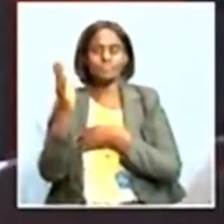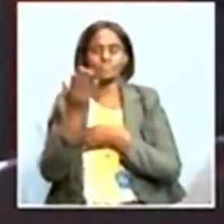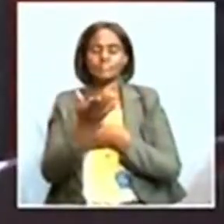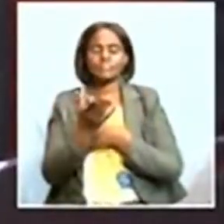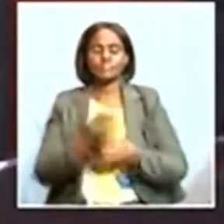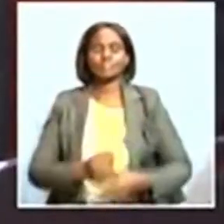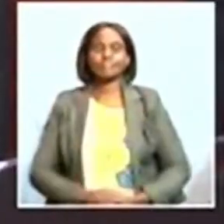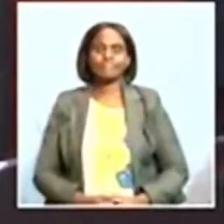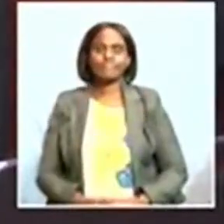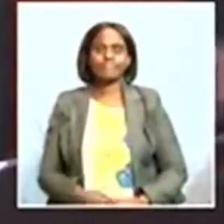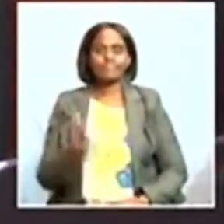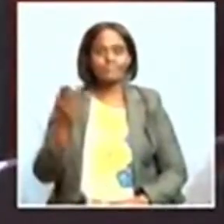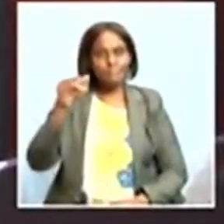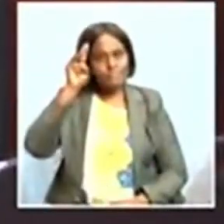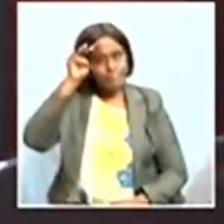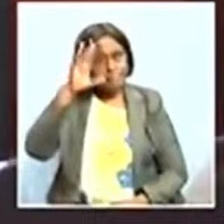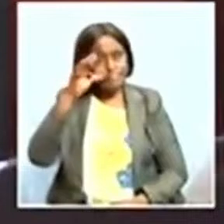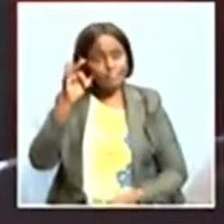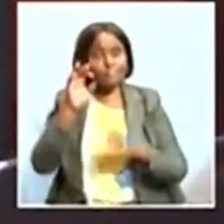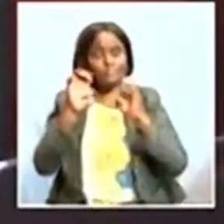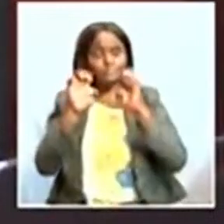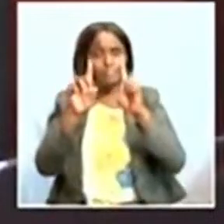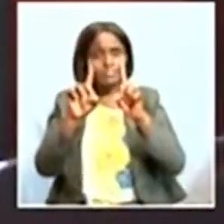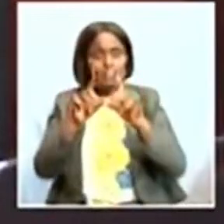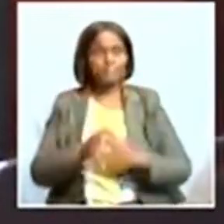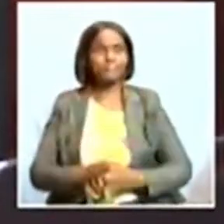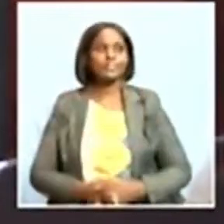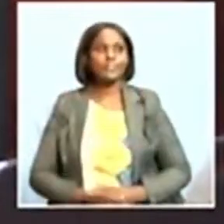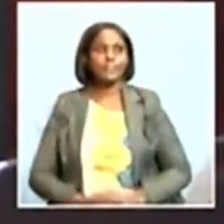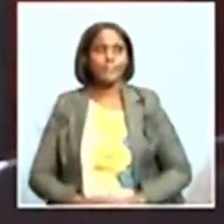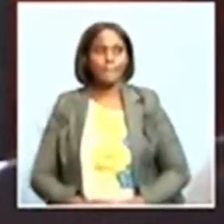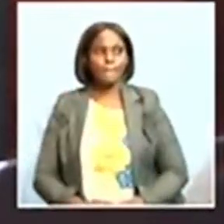statement presented by the Honorable Minister of Education.